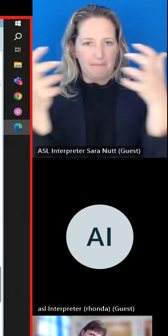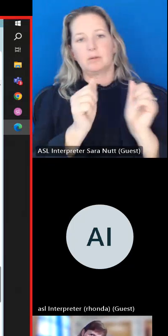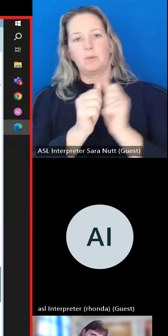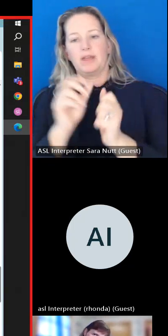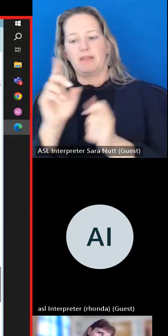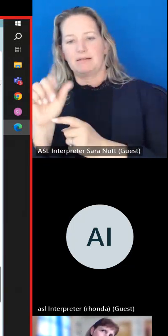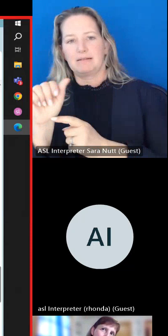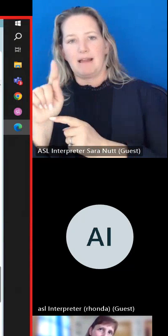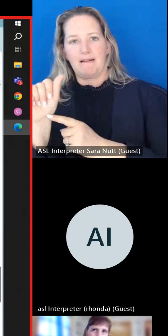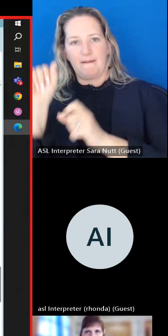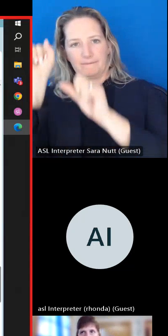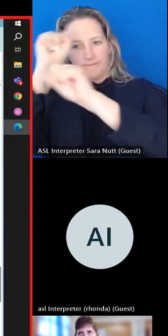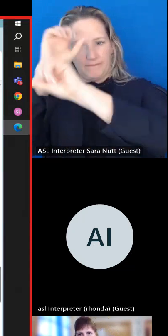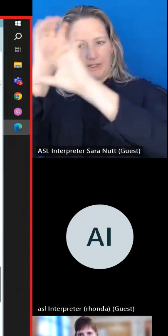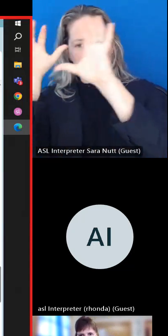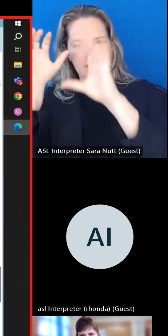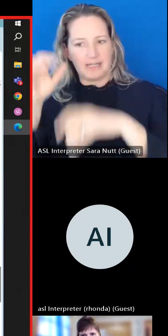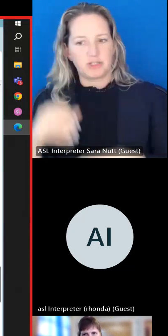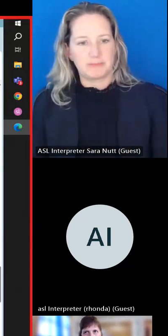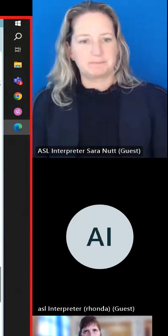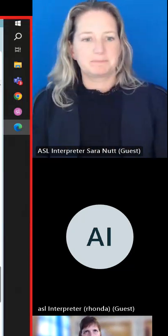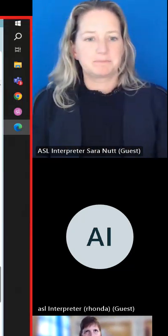portion of this is pie chart.